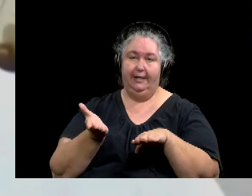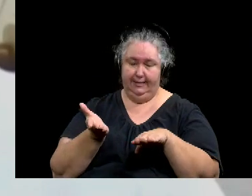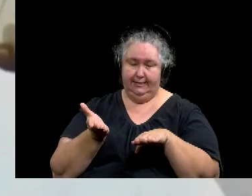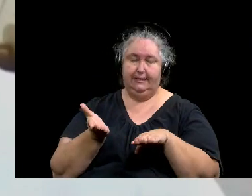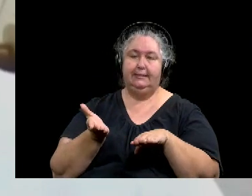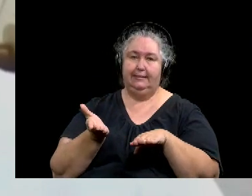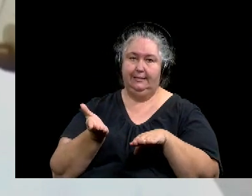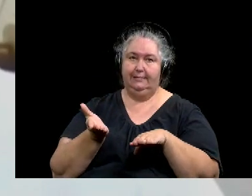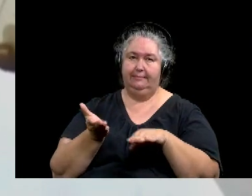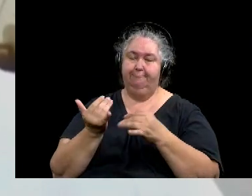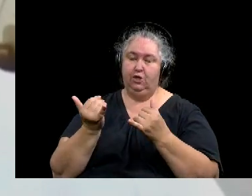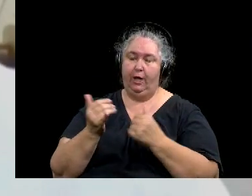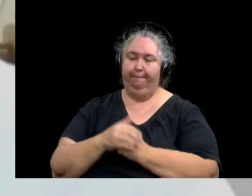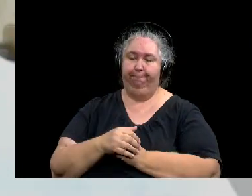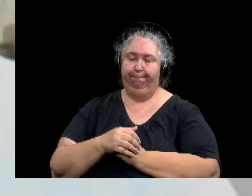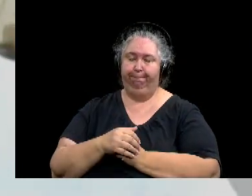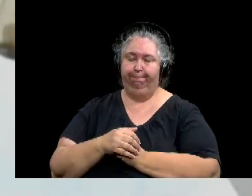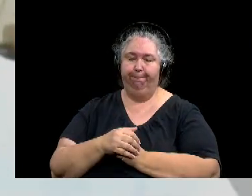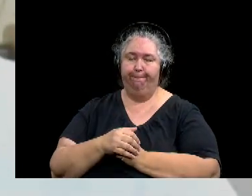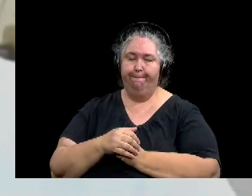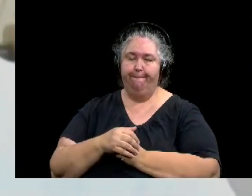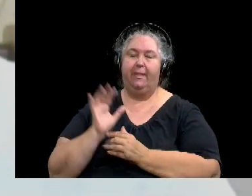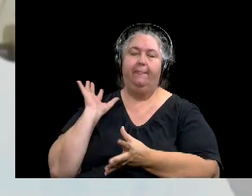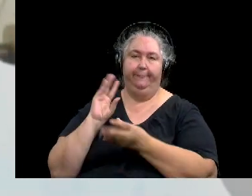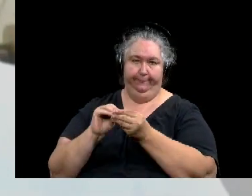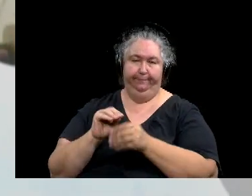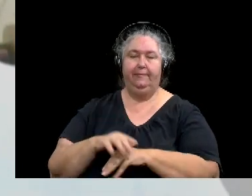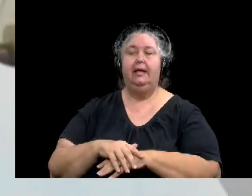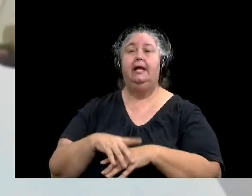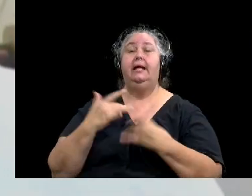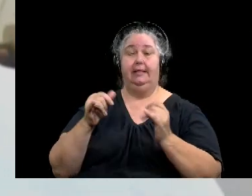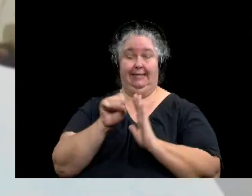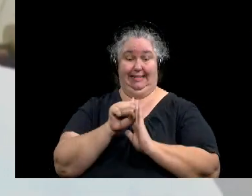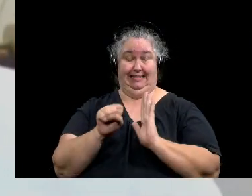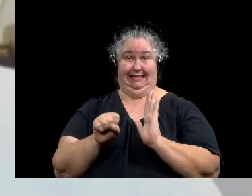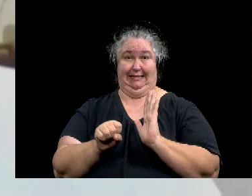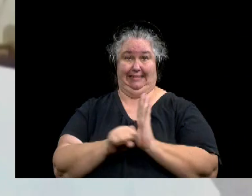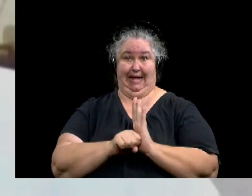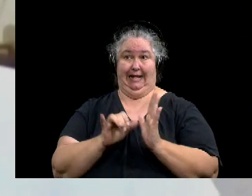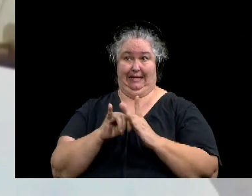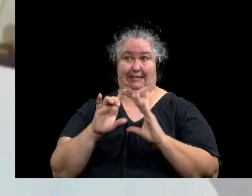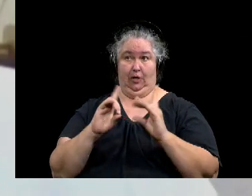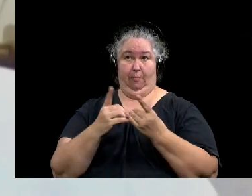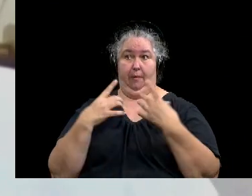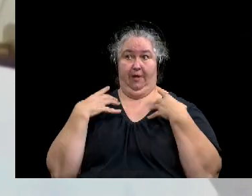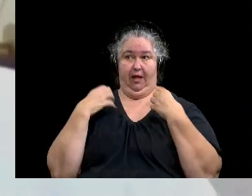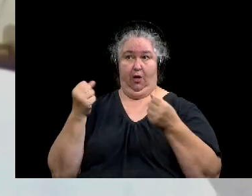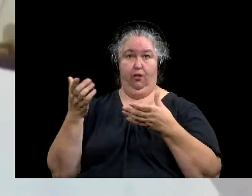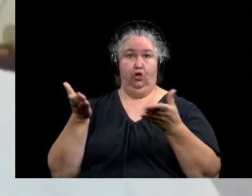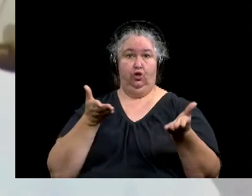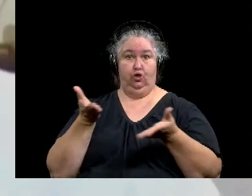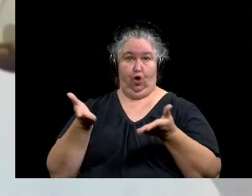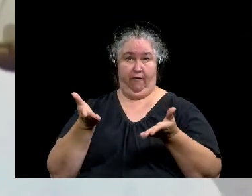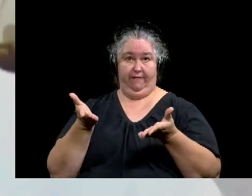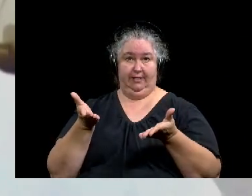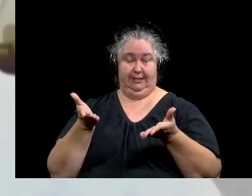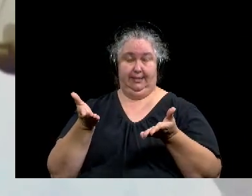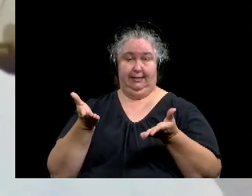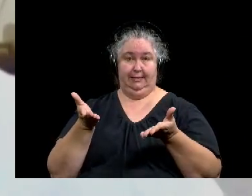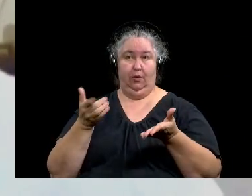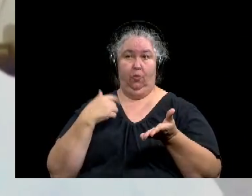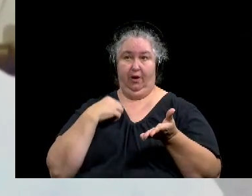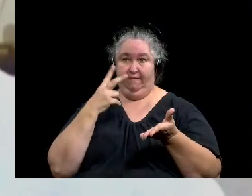COVID-19. In our state, and this is per the Department of State Health Services dashboard, we have